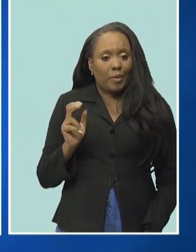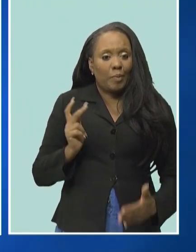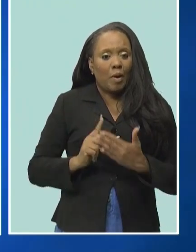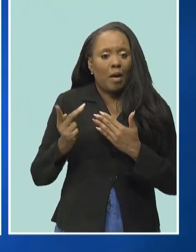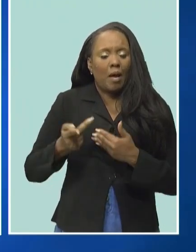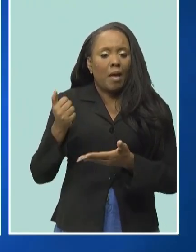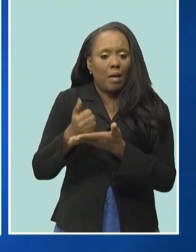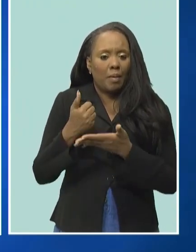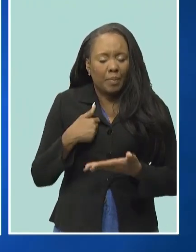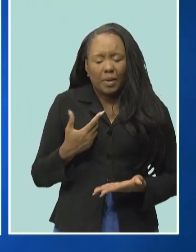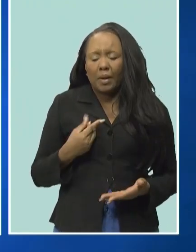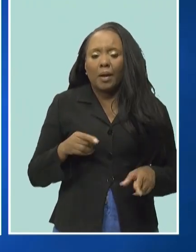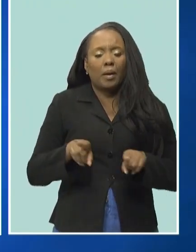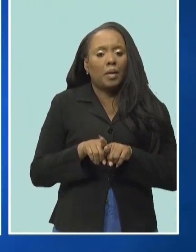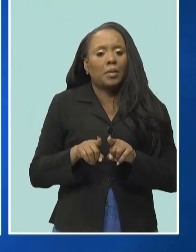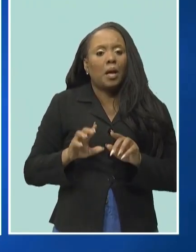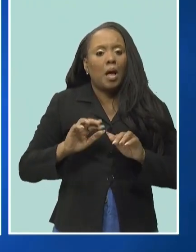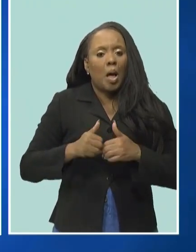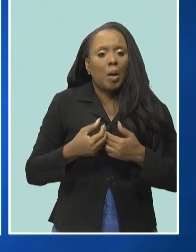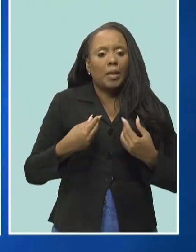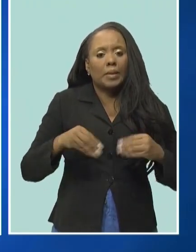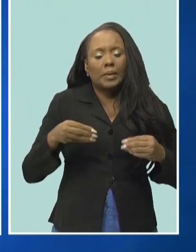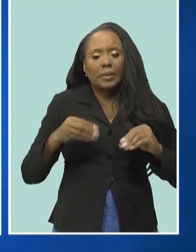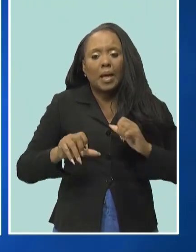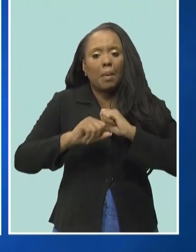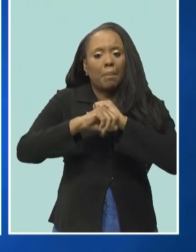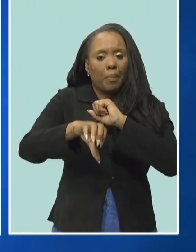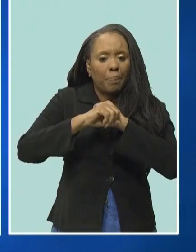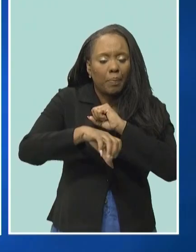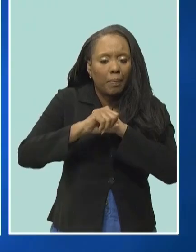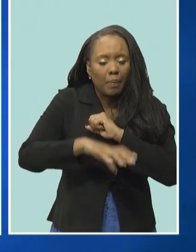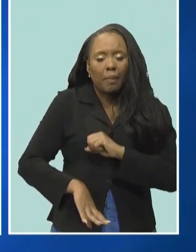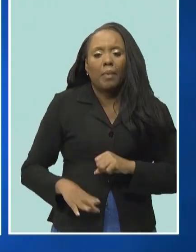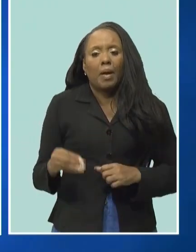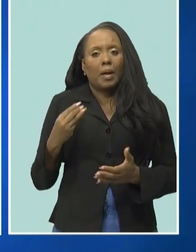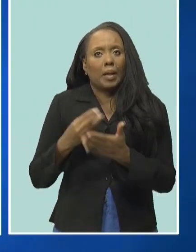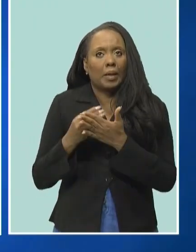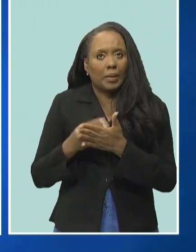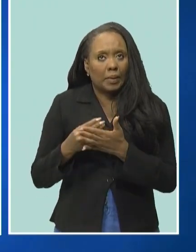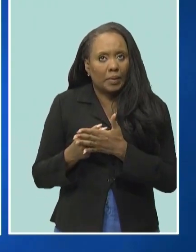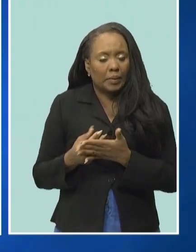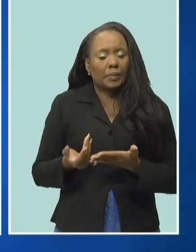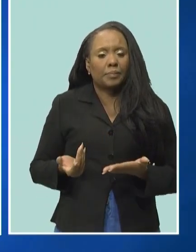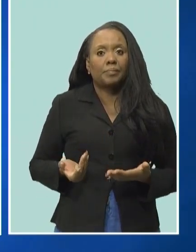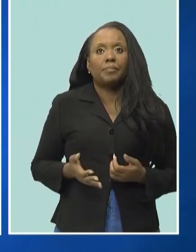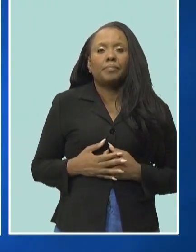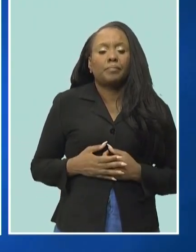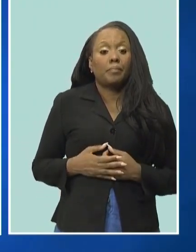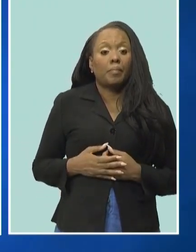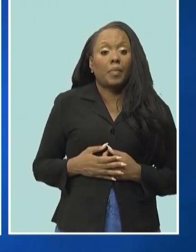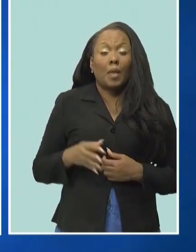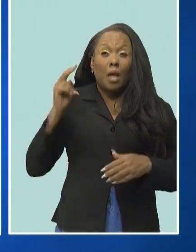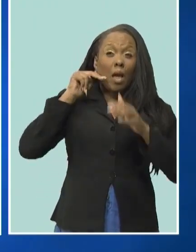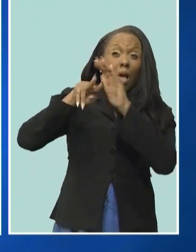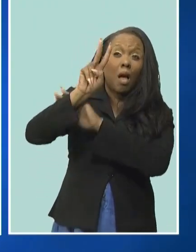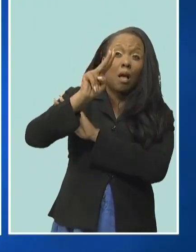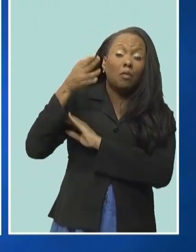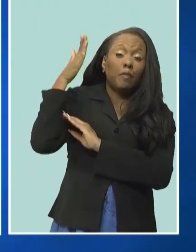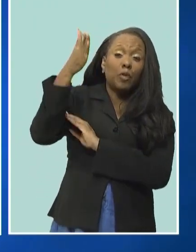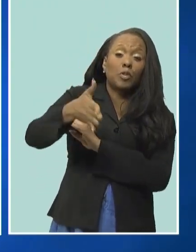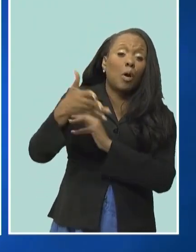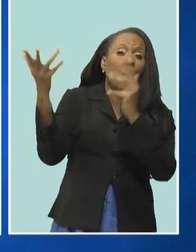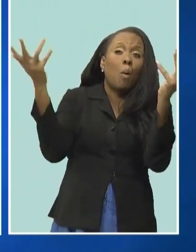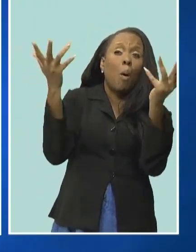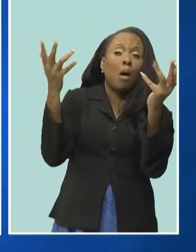yeah, they help in that section, financing and the marketing. And looking towards the future, Tracia says she